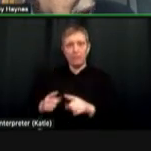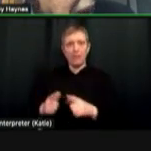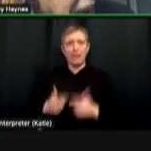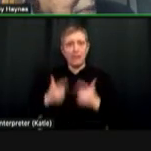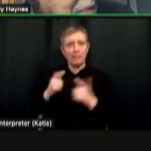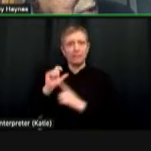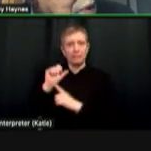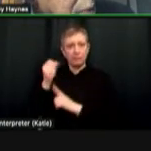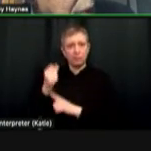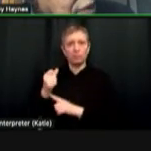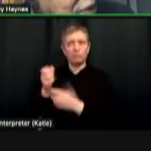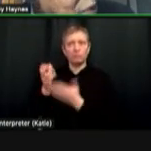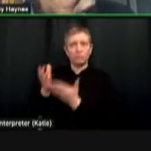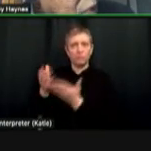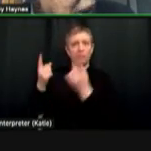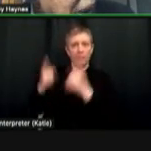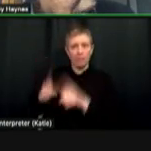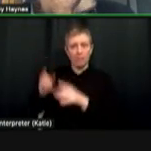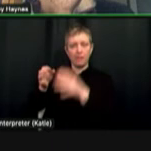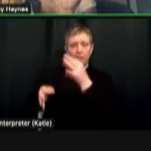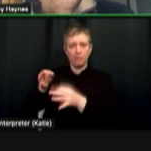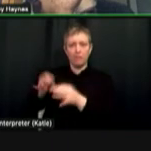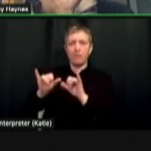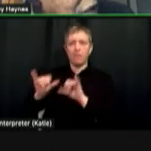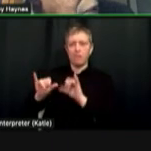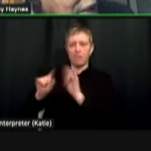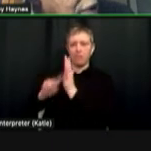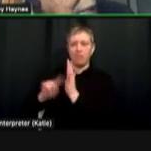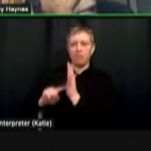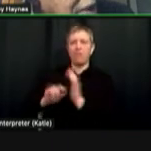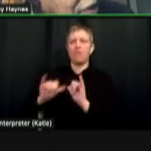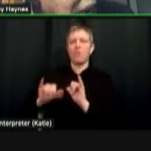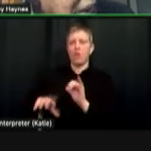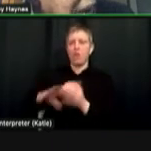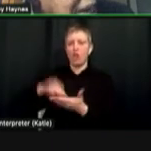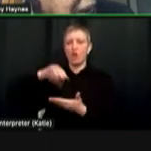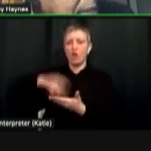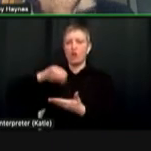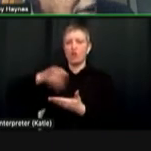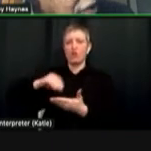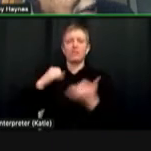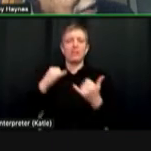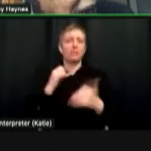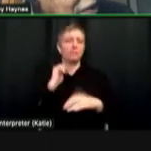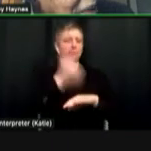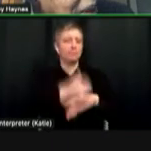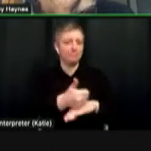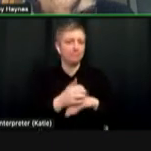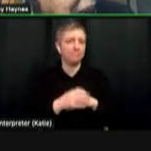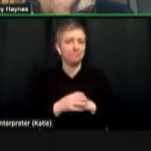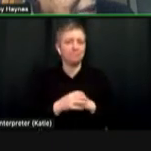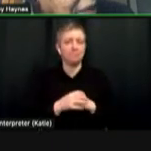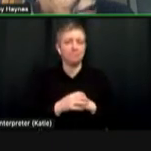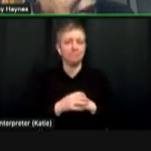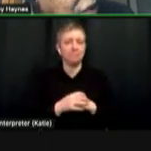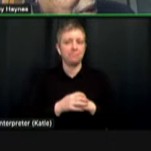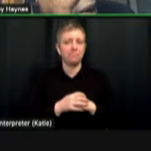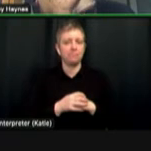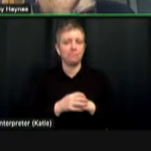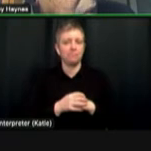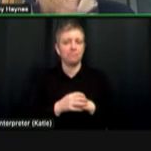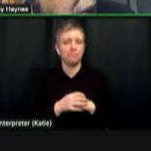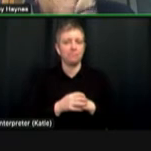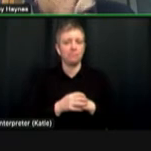period of time to the present where we are. So we say that the policy section in